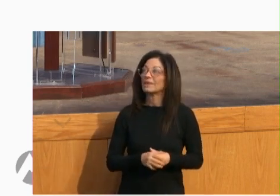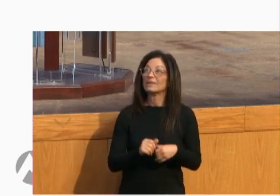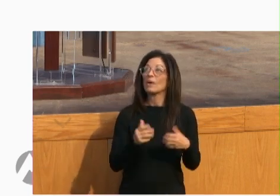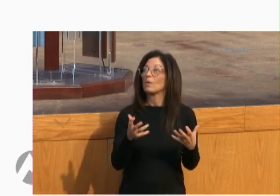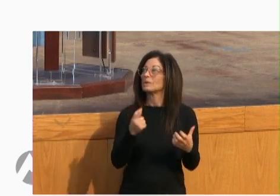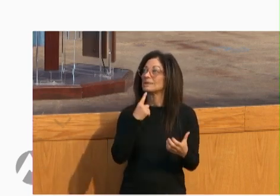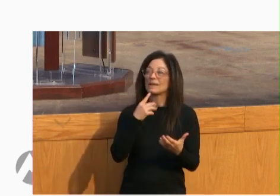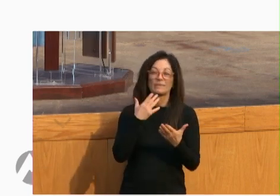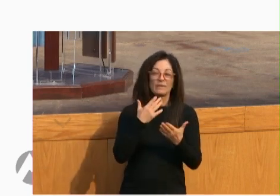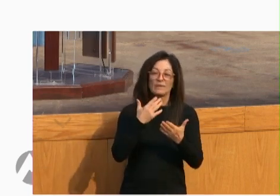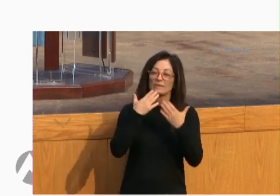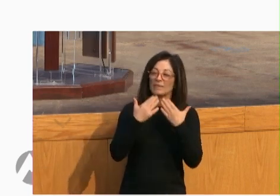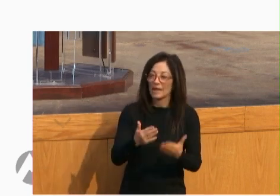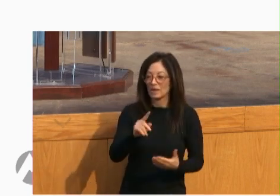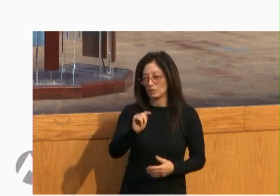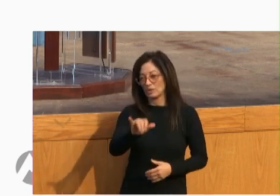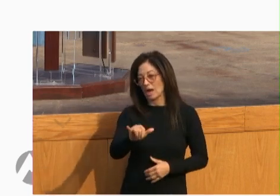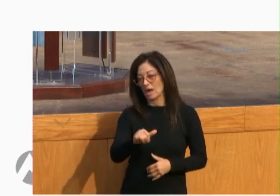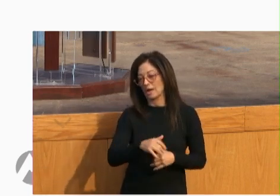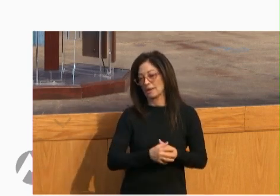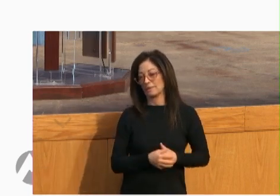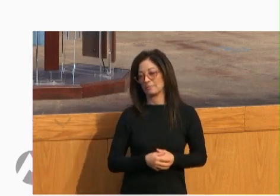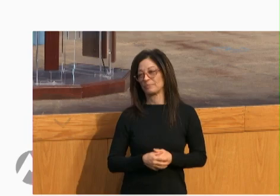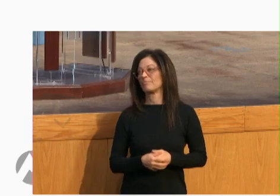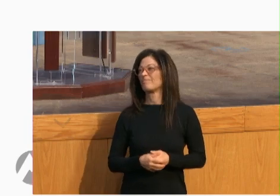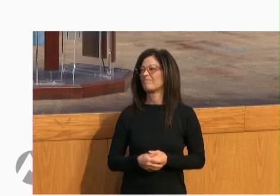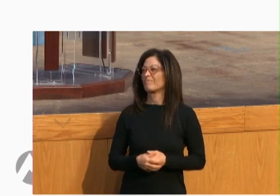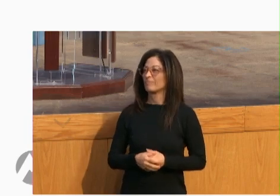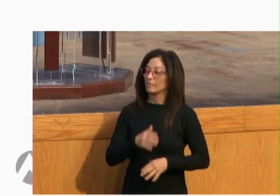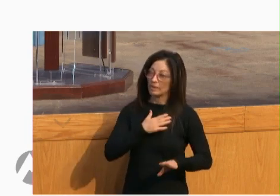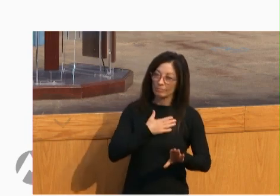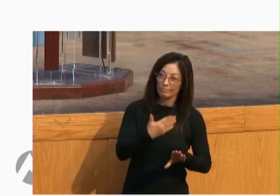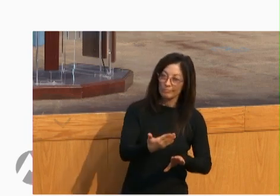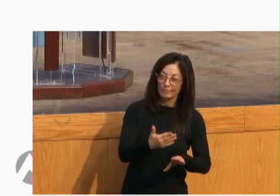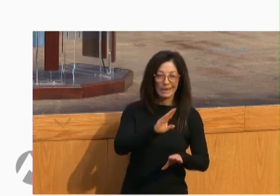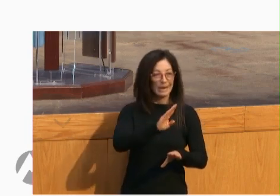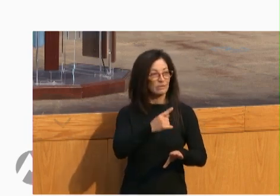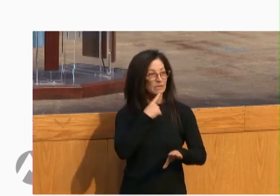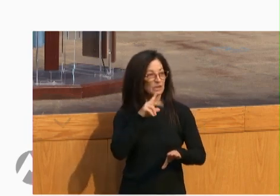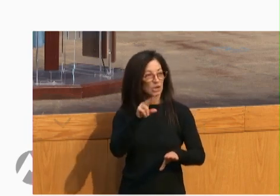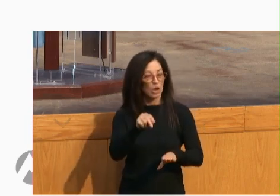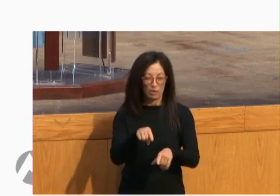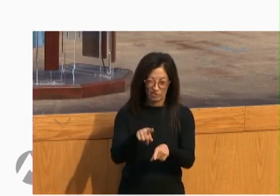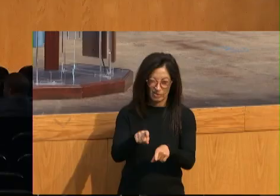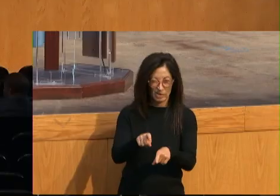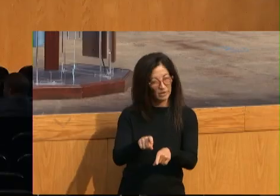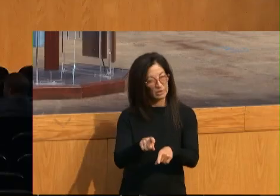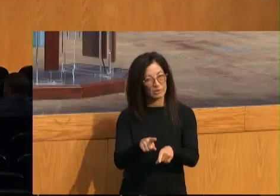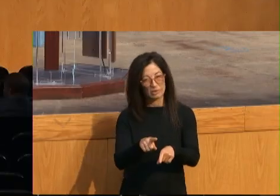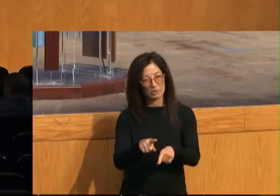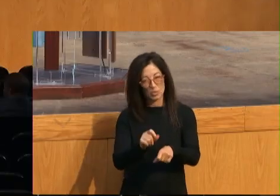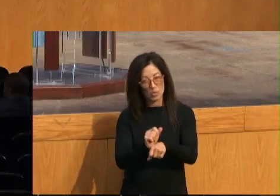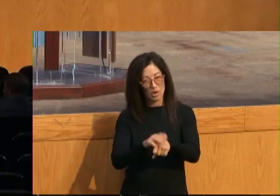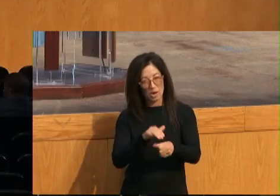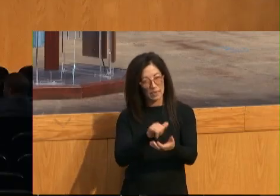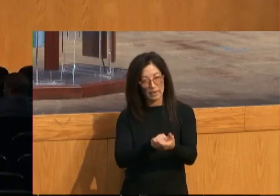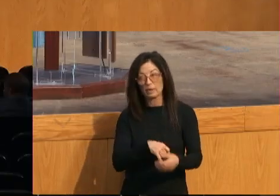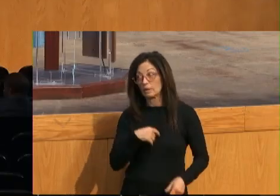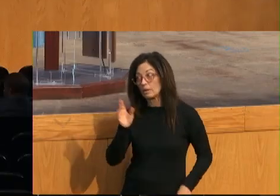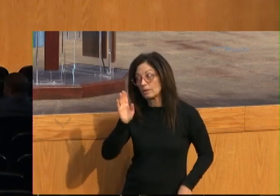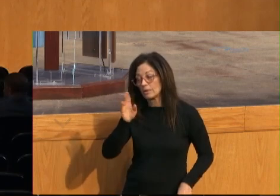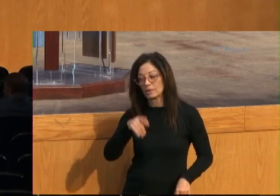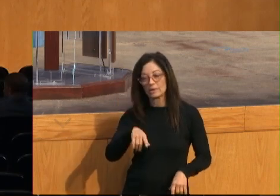Ty. He steps up. He never says no. You got to work on that a little bit. If you're looking for a New